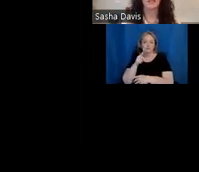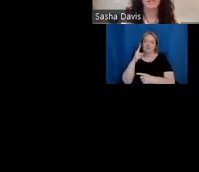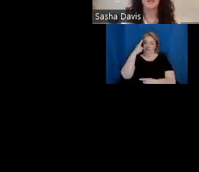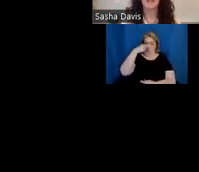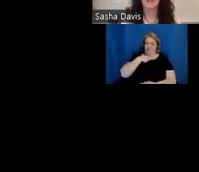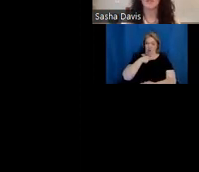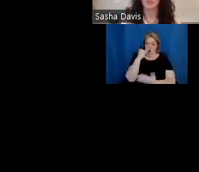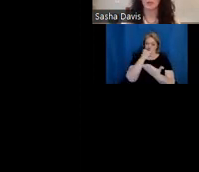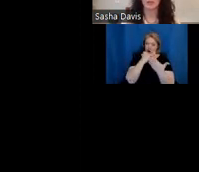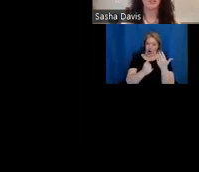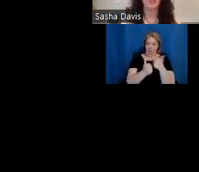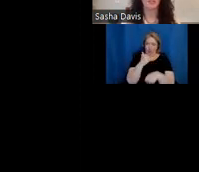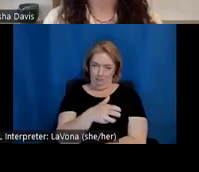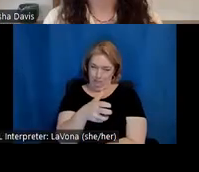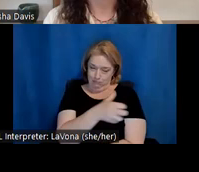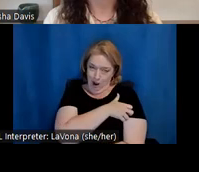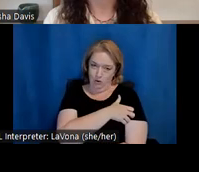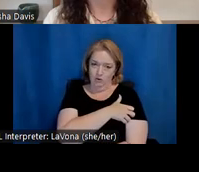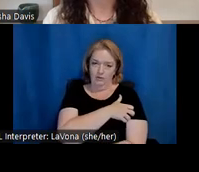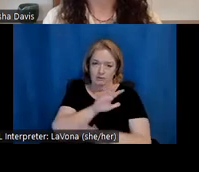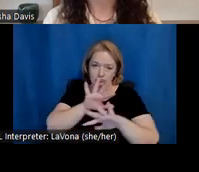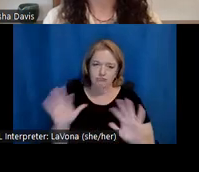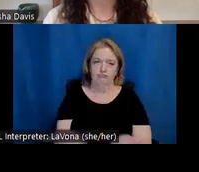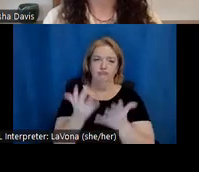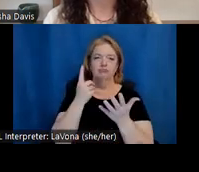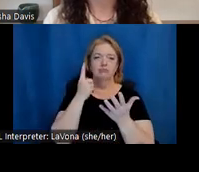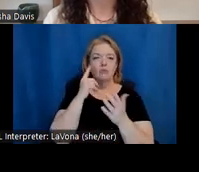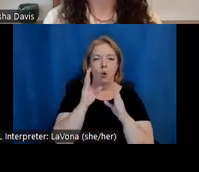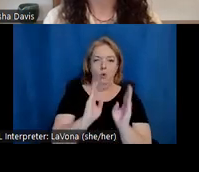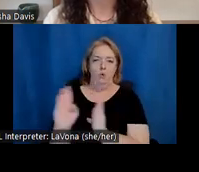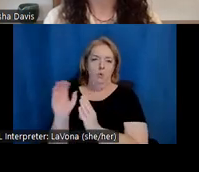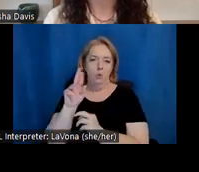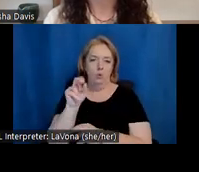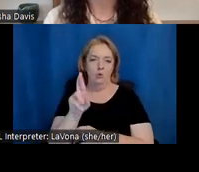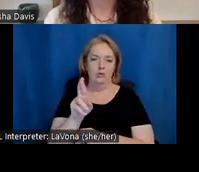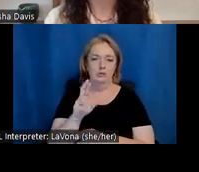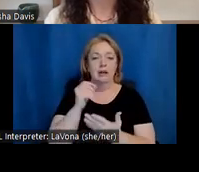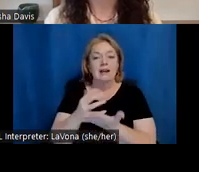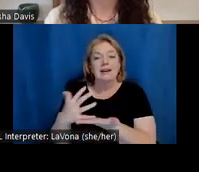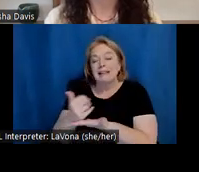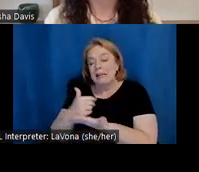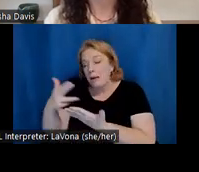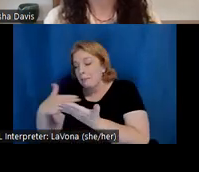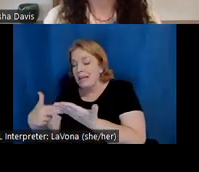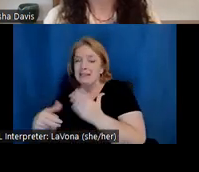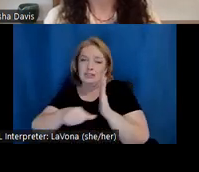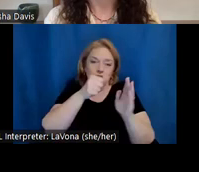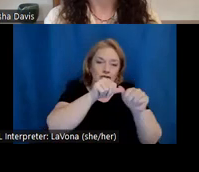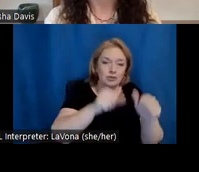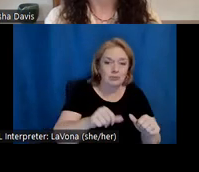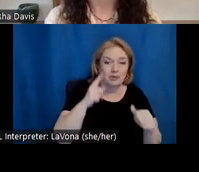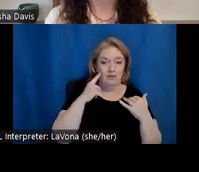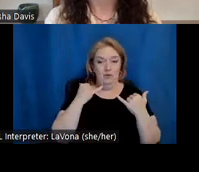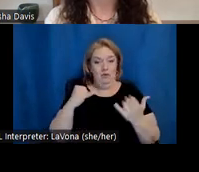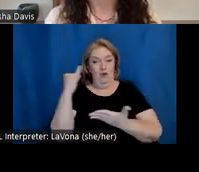In collecting paintings and sculpture of contemporary artists, in understanding the truths, ideas, feelings, and attitudes of their work, I gain a